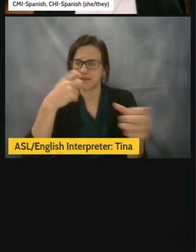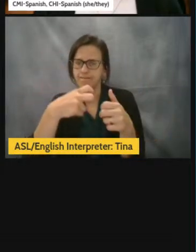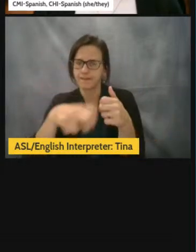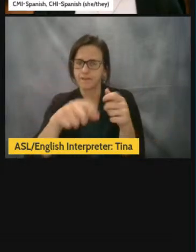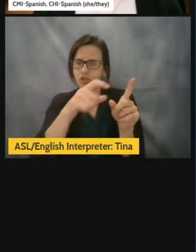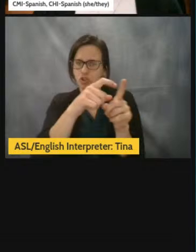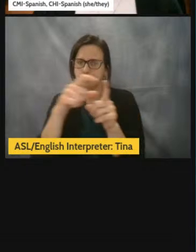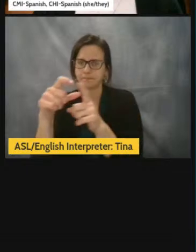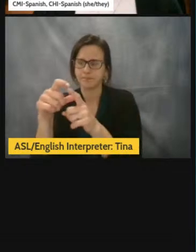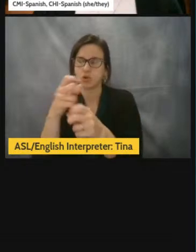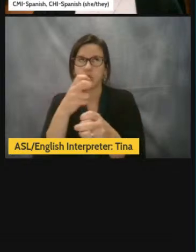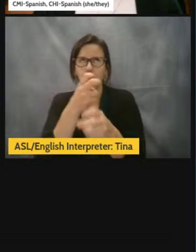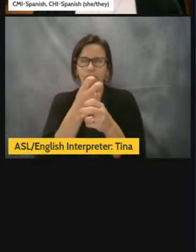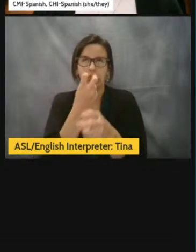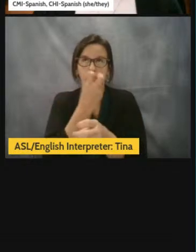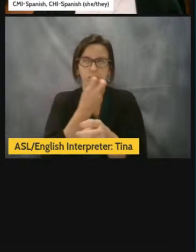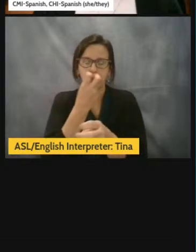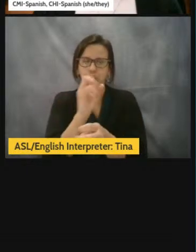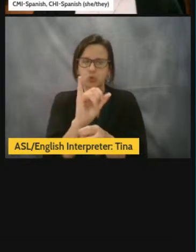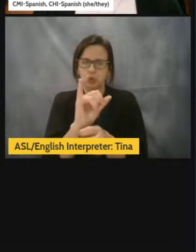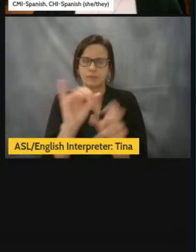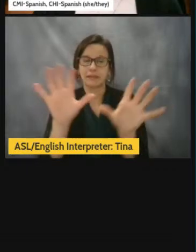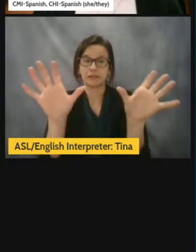So beneficence